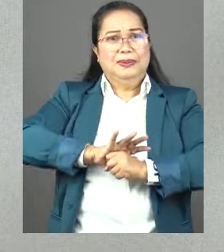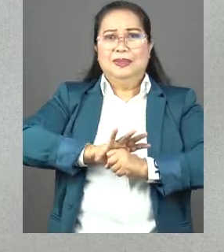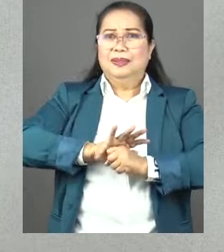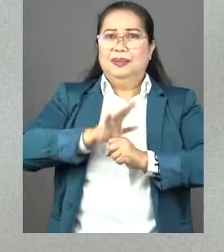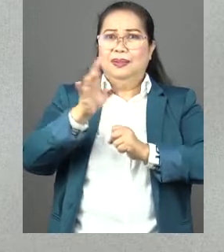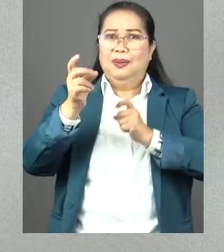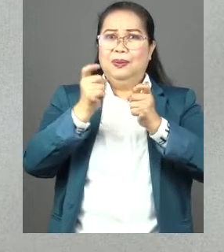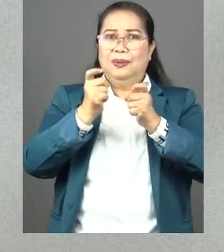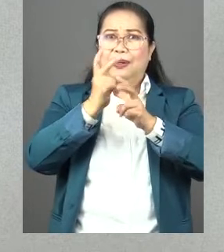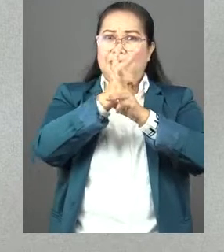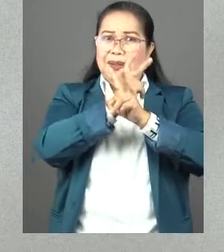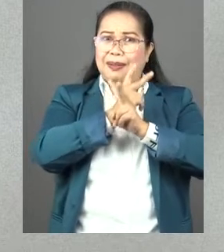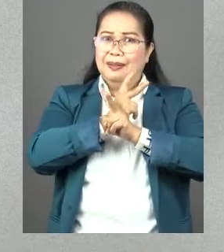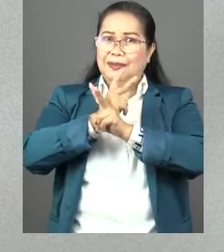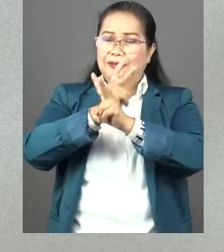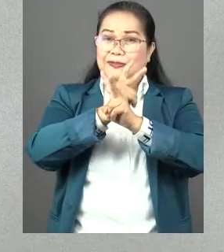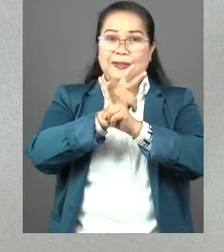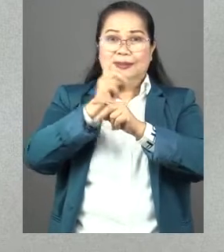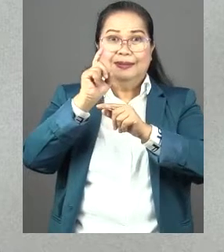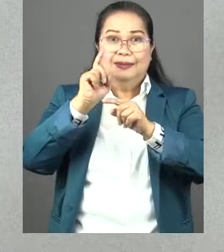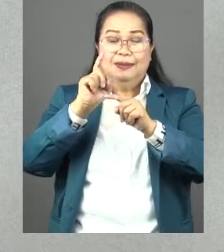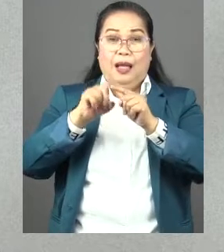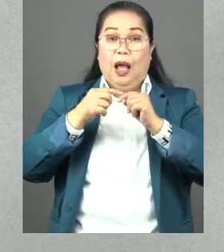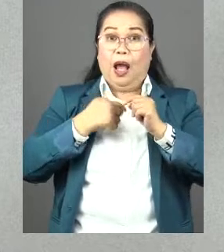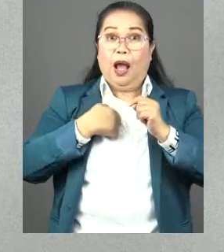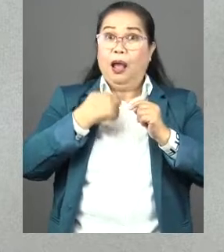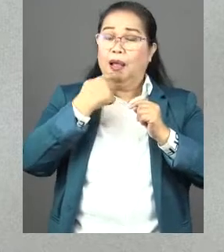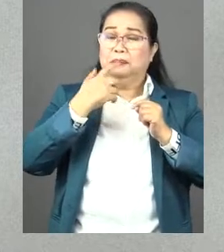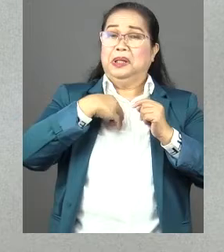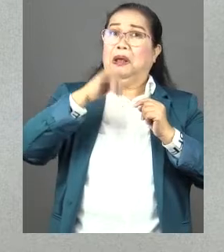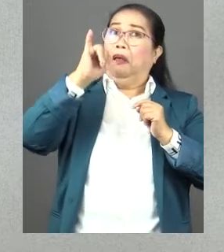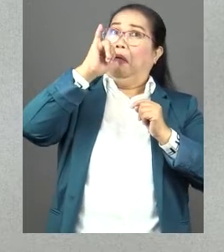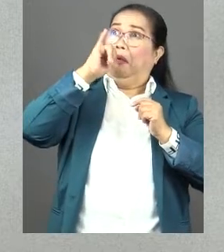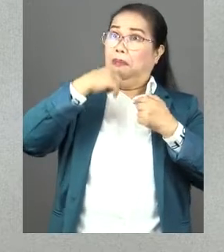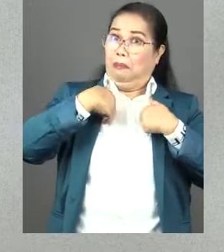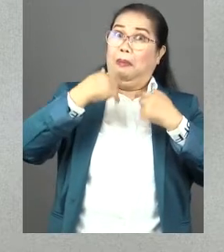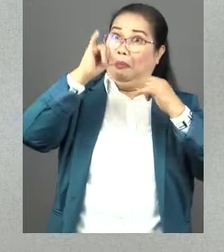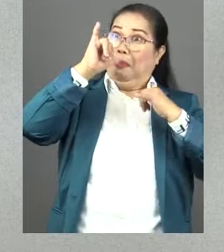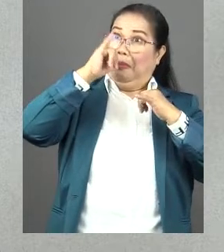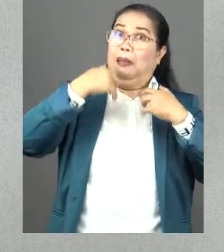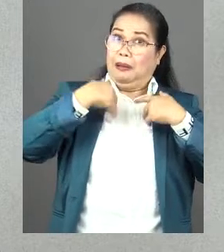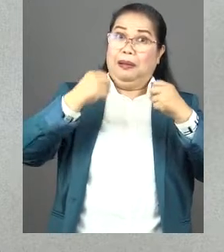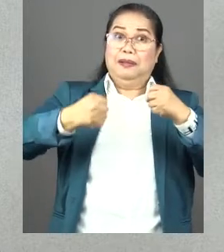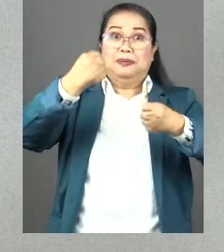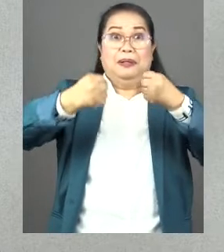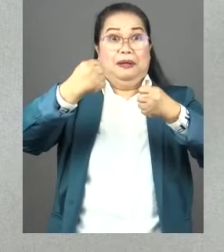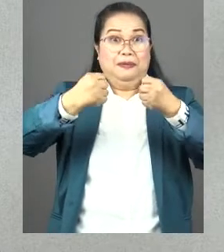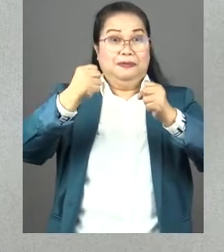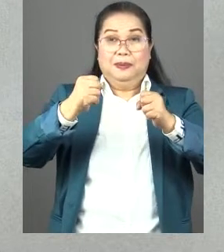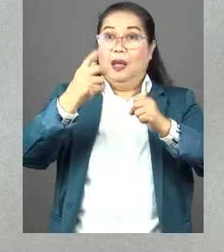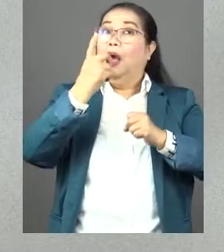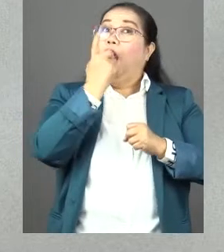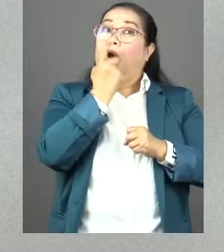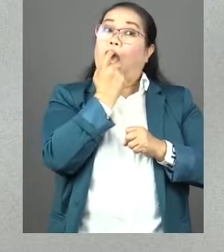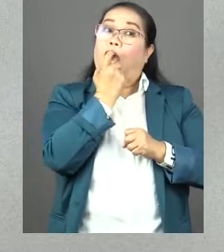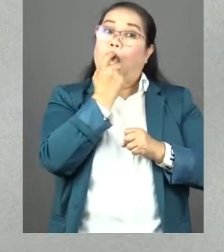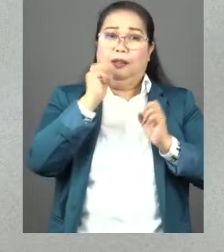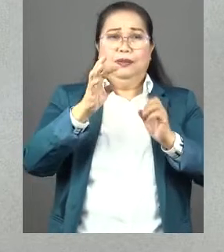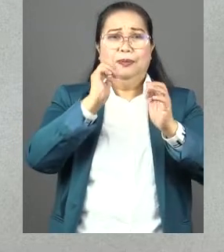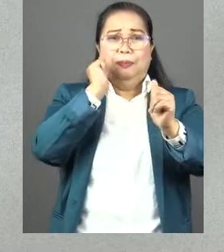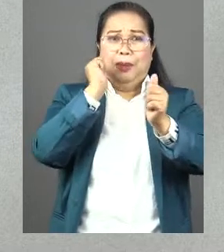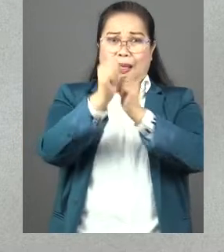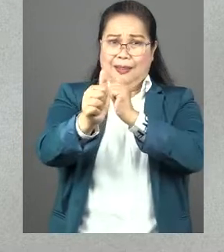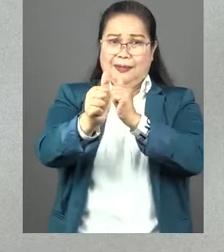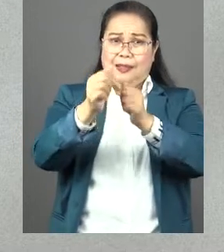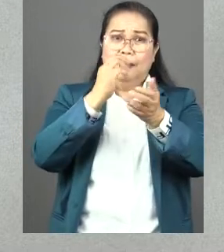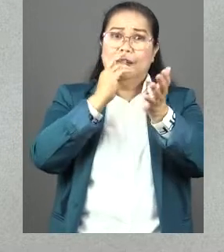caution. So you could actually tell the holder, I'm not drunk. Look at me. Am I drunk? I can drive. If you give me a breathalyzer test, my